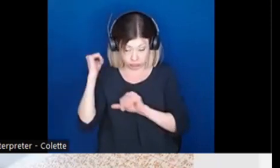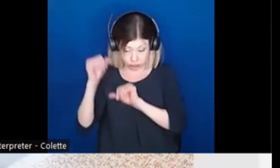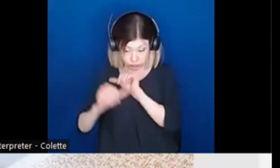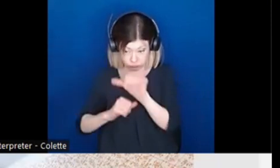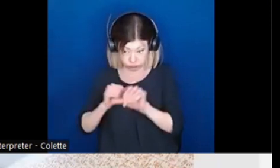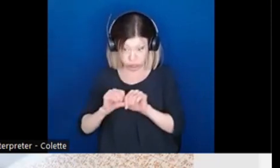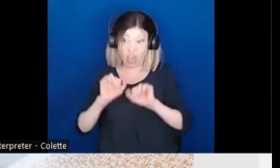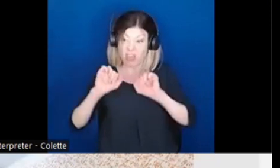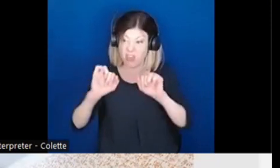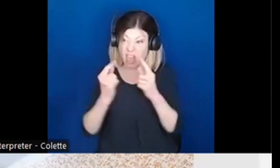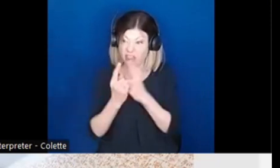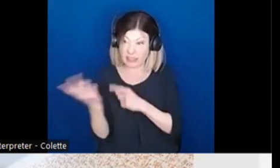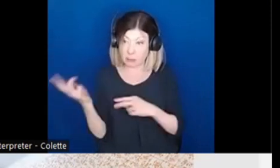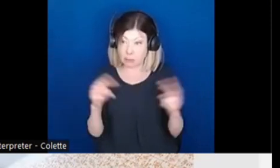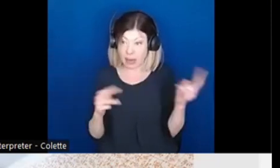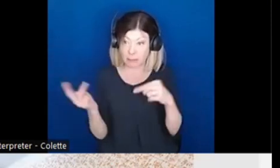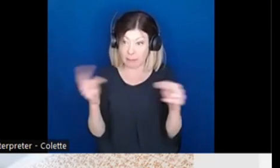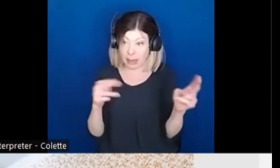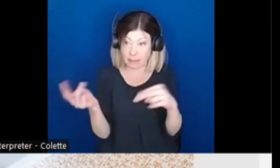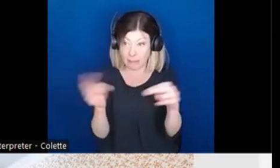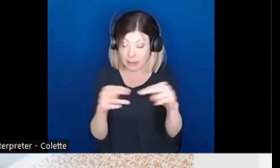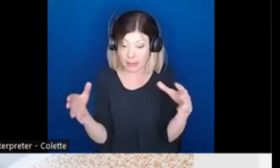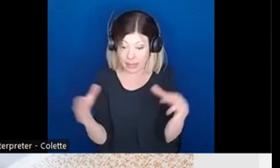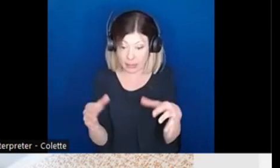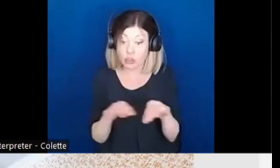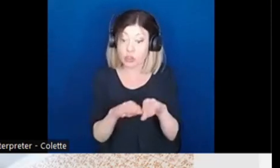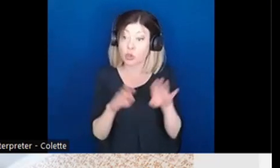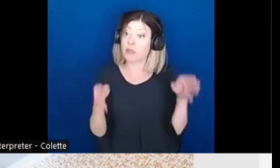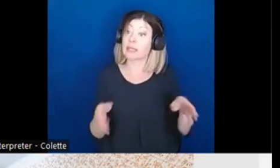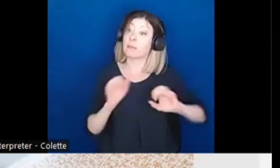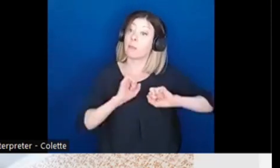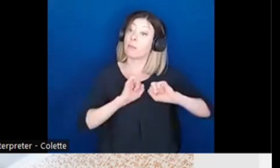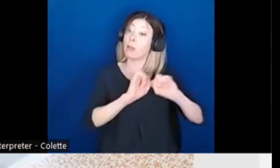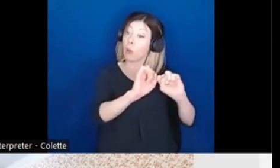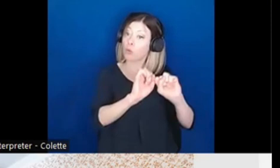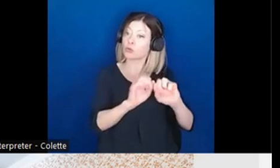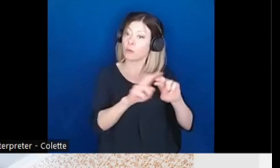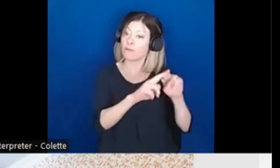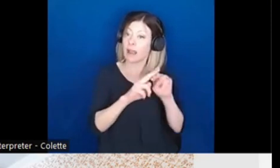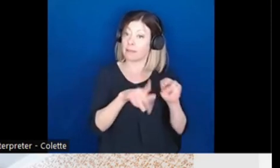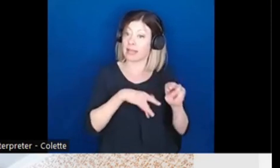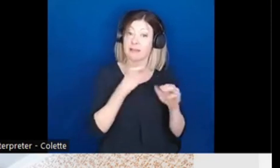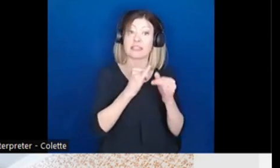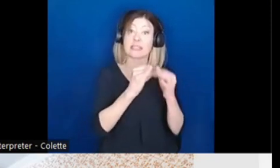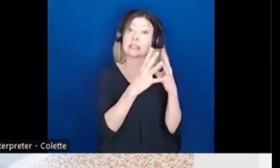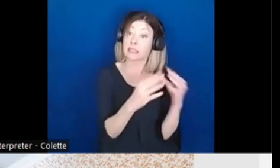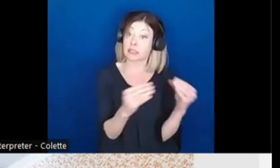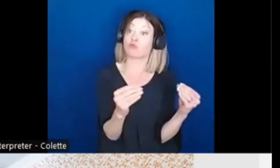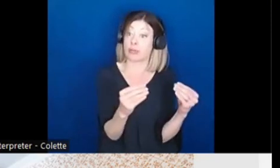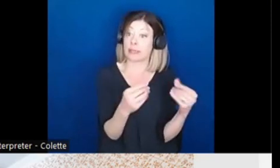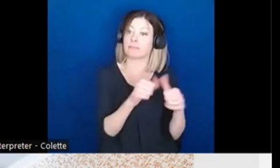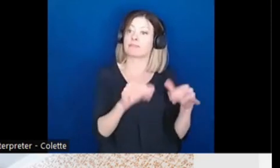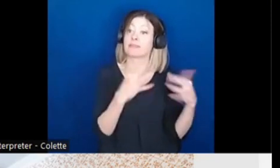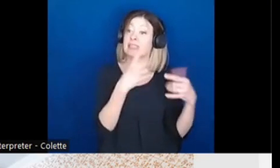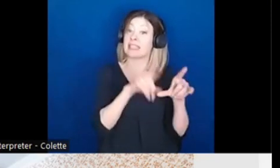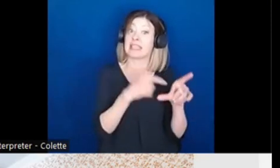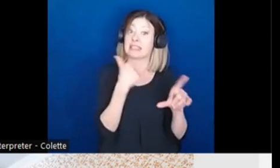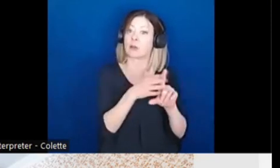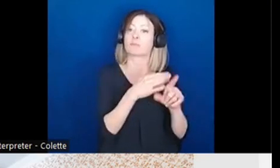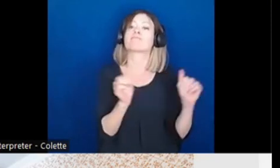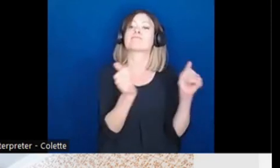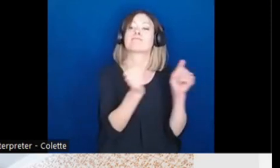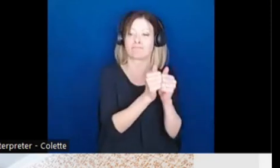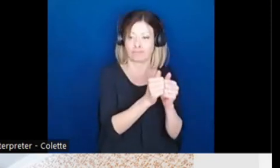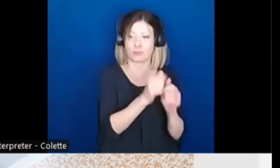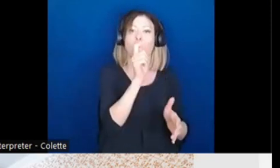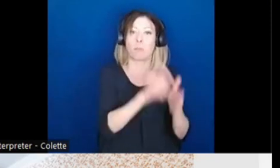table was owned by a family in Surrey until about 10 years ago. And we eventually managed to buy it off them. They looked after it very